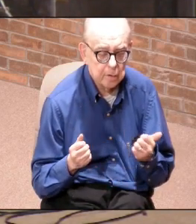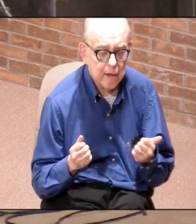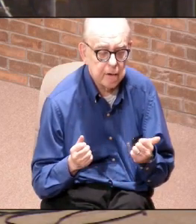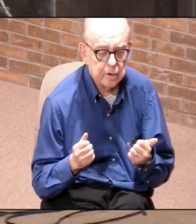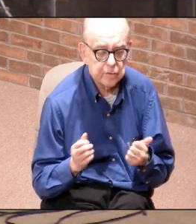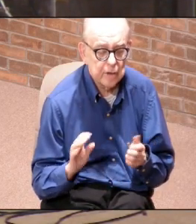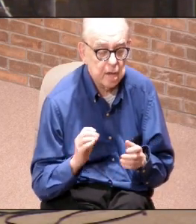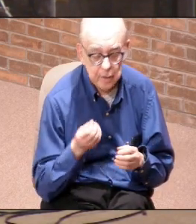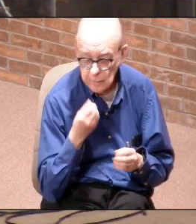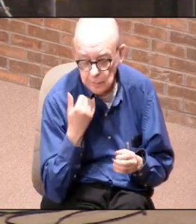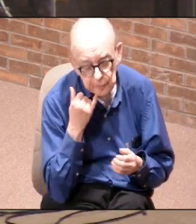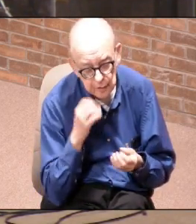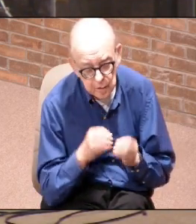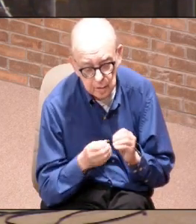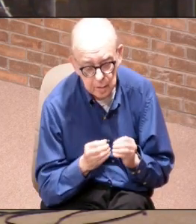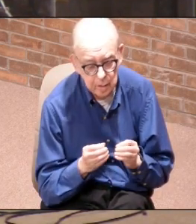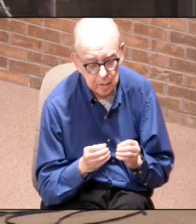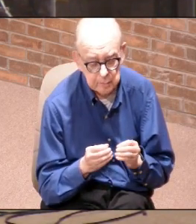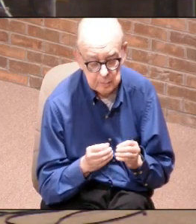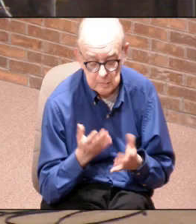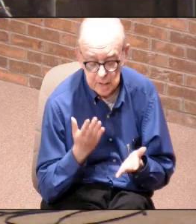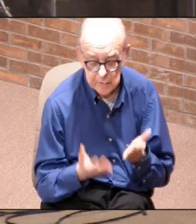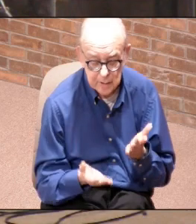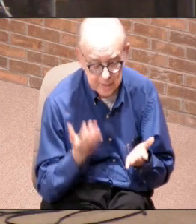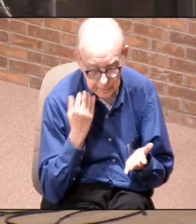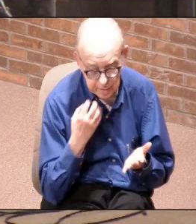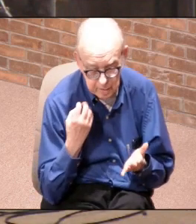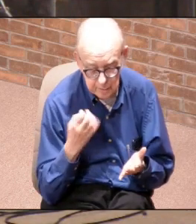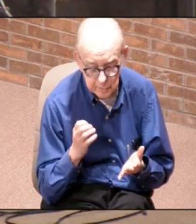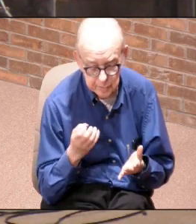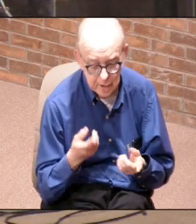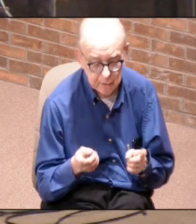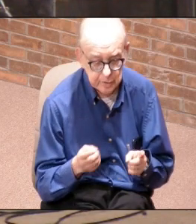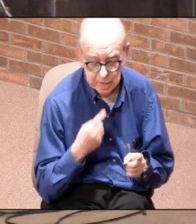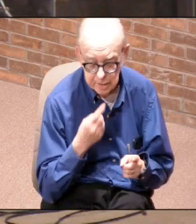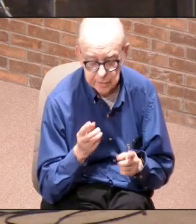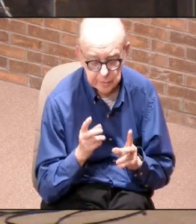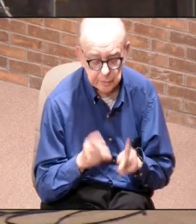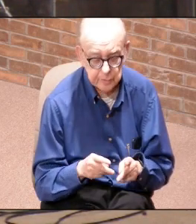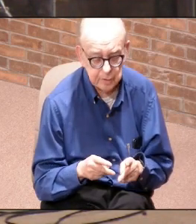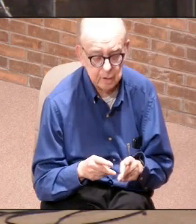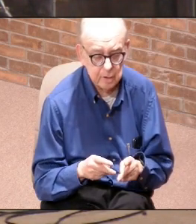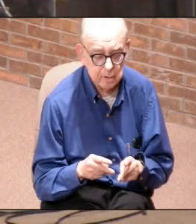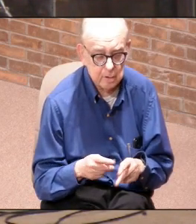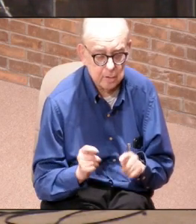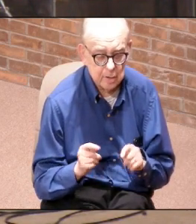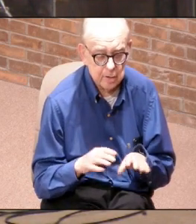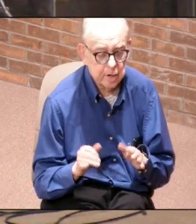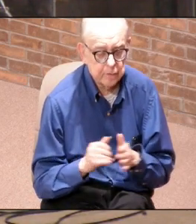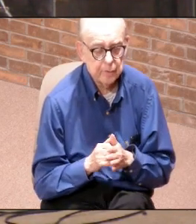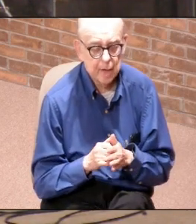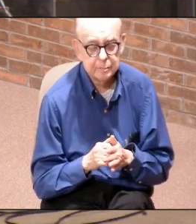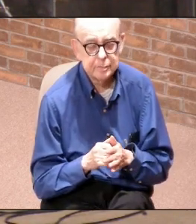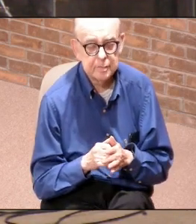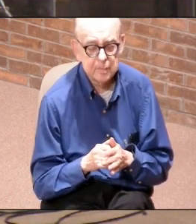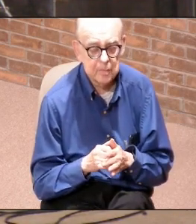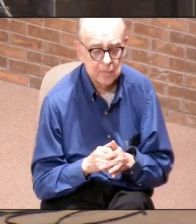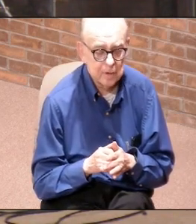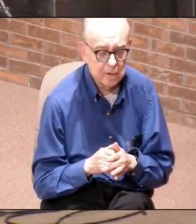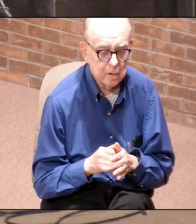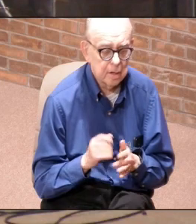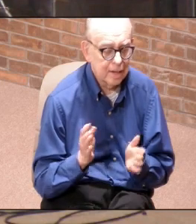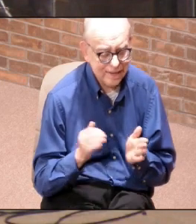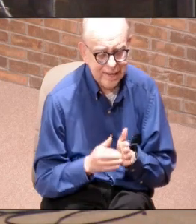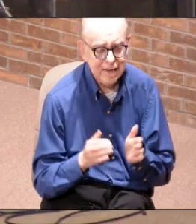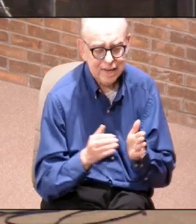number. Just in case of an emergency, you could tell somebody. And they would try to do that over